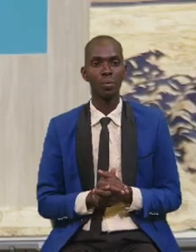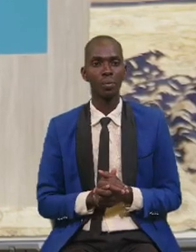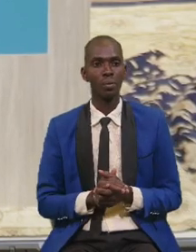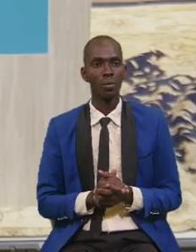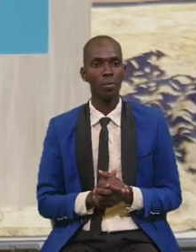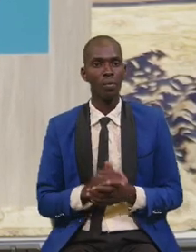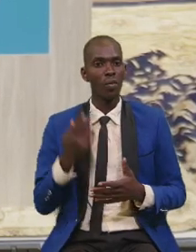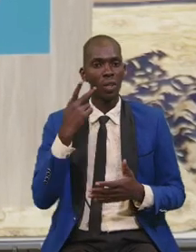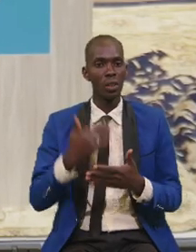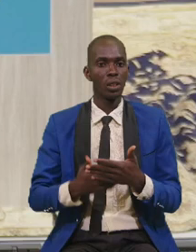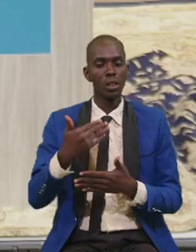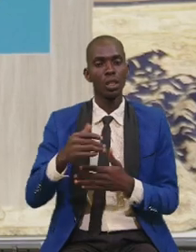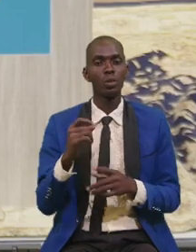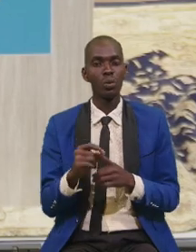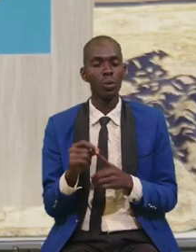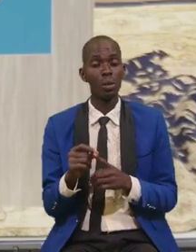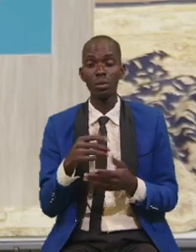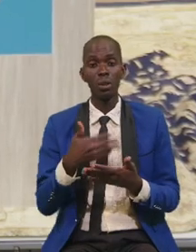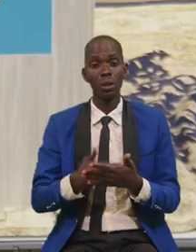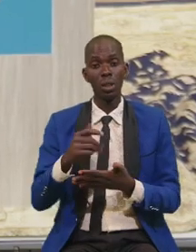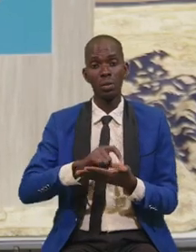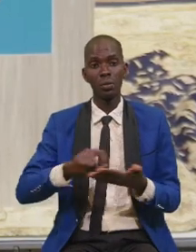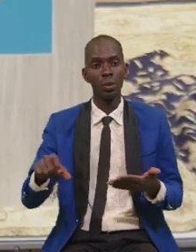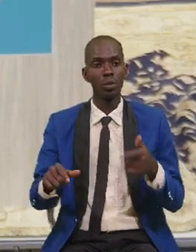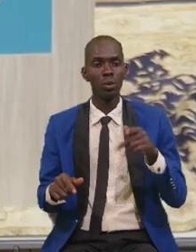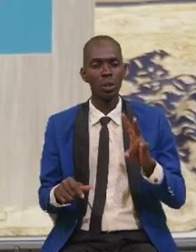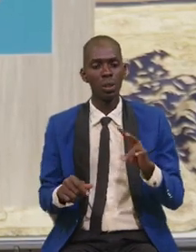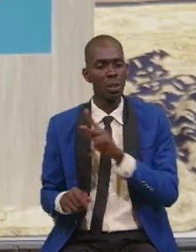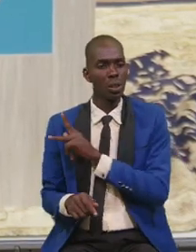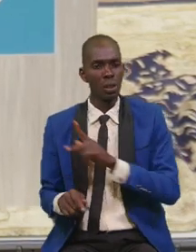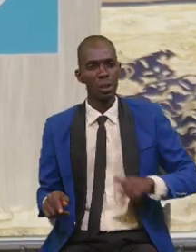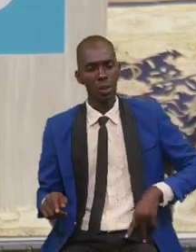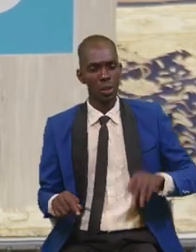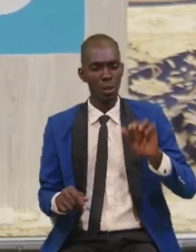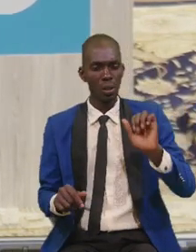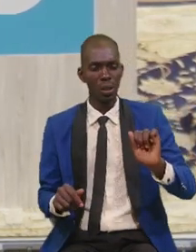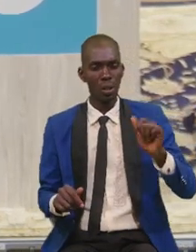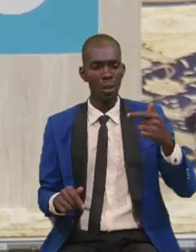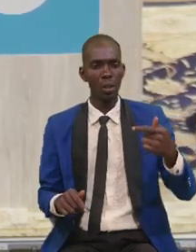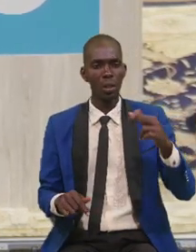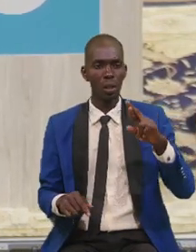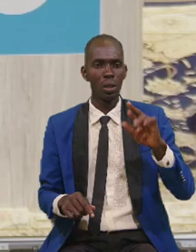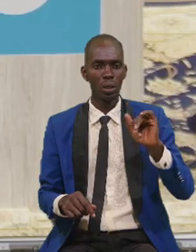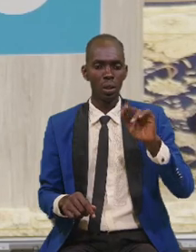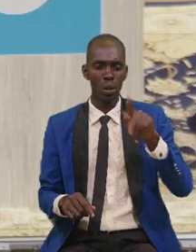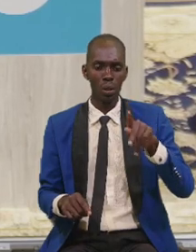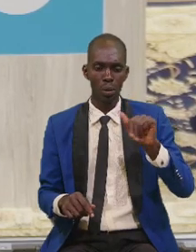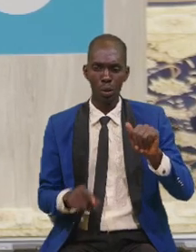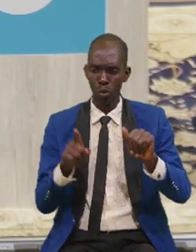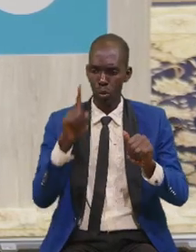in verse 27. King Agrippa, believest thou now? This is superhuman